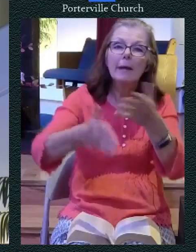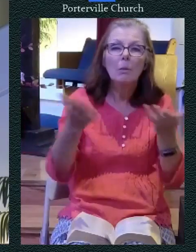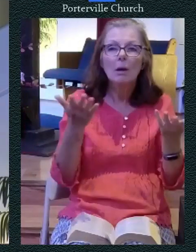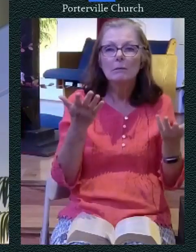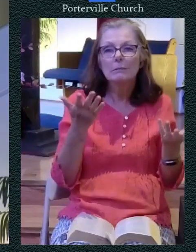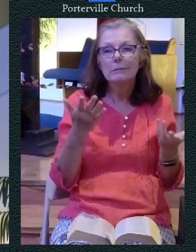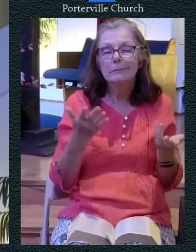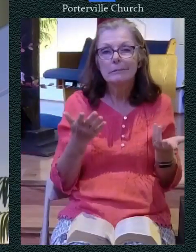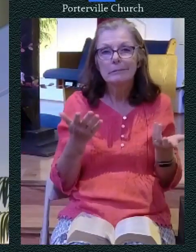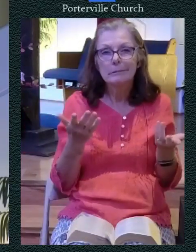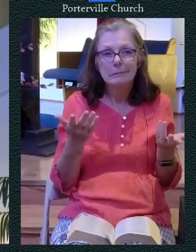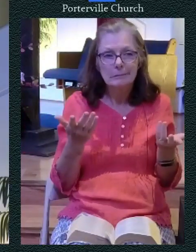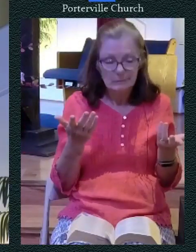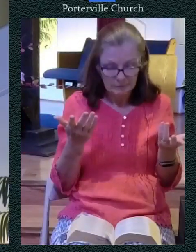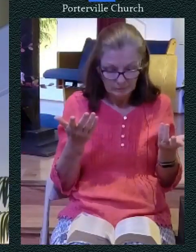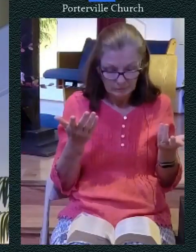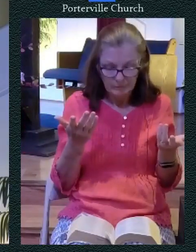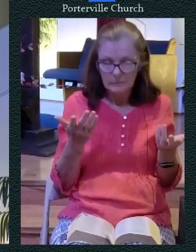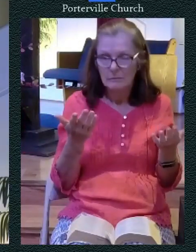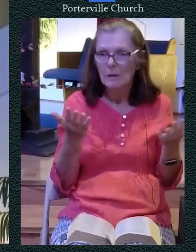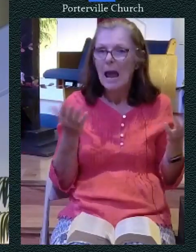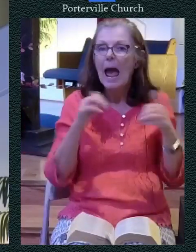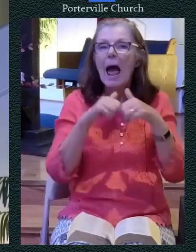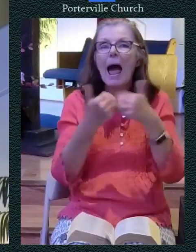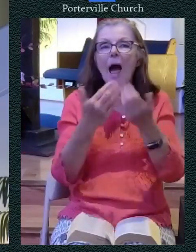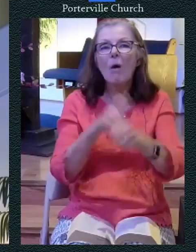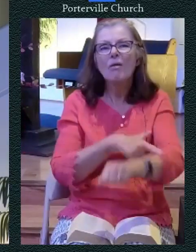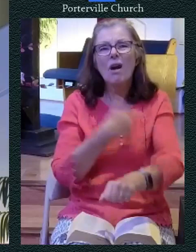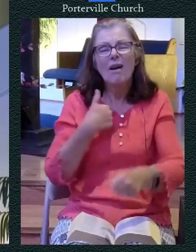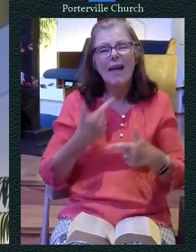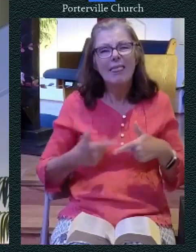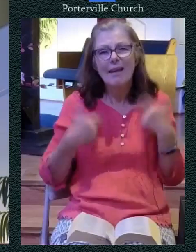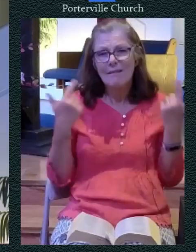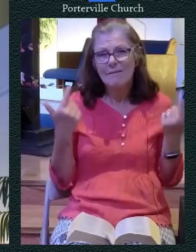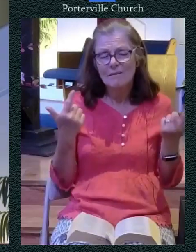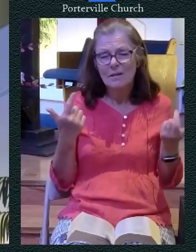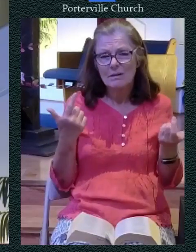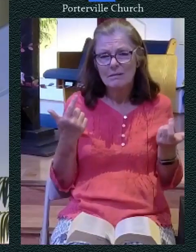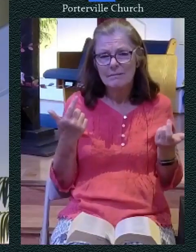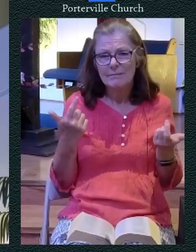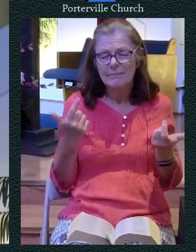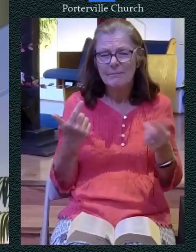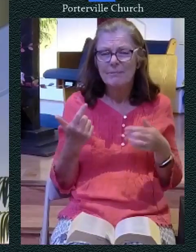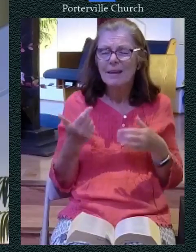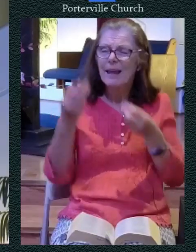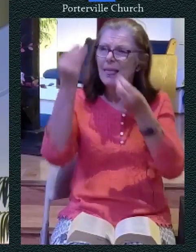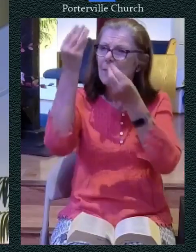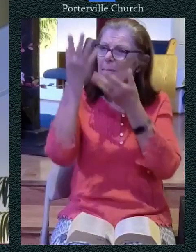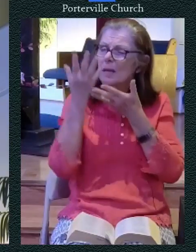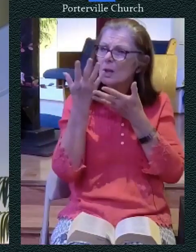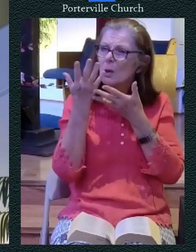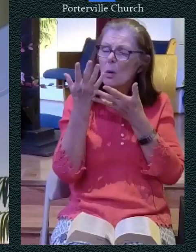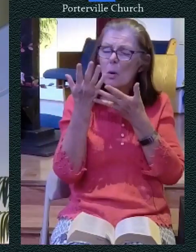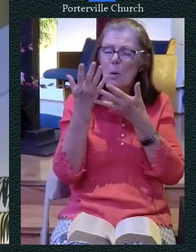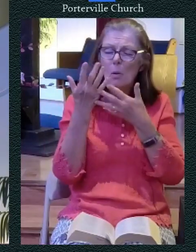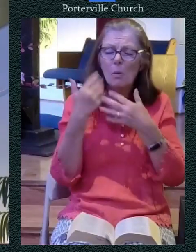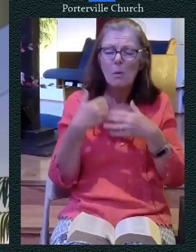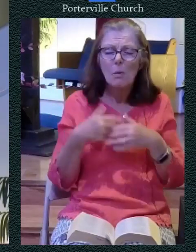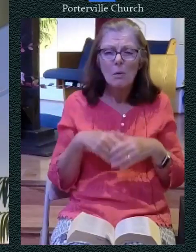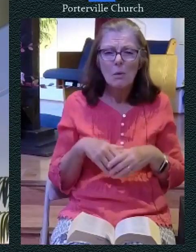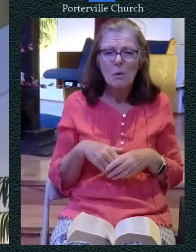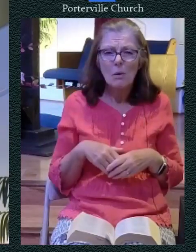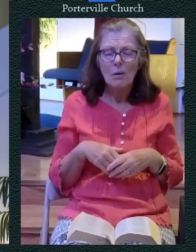And what is the extent of my days? Let me know how transient